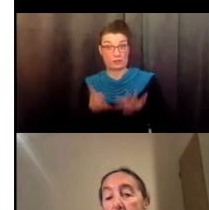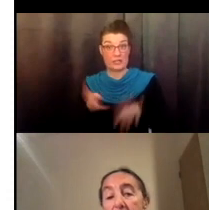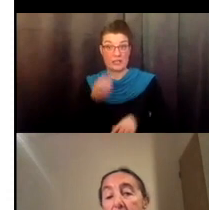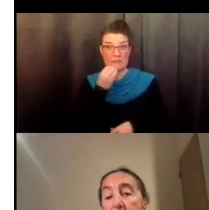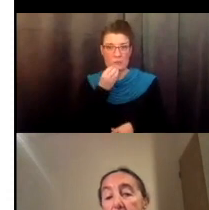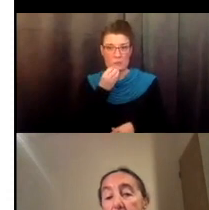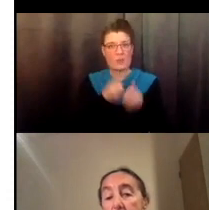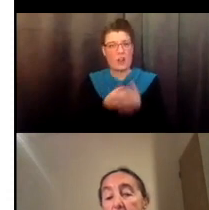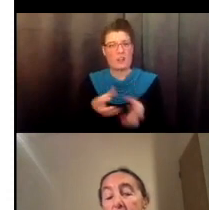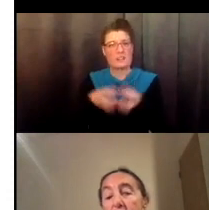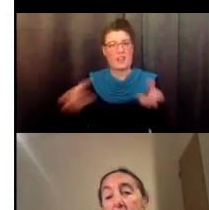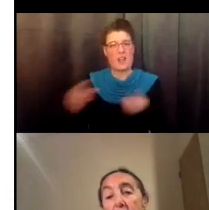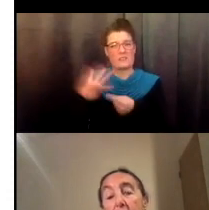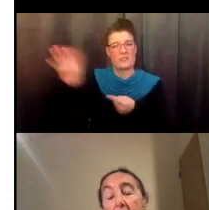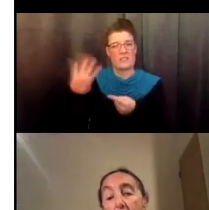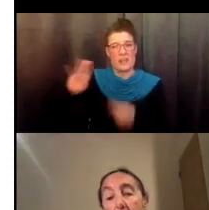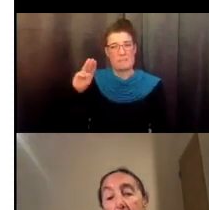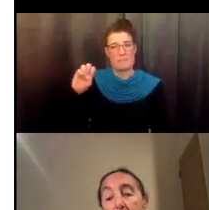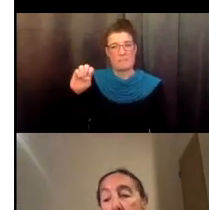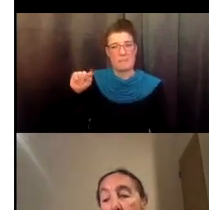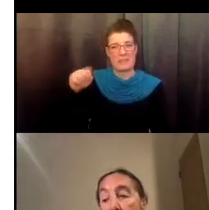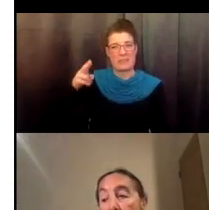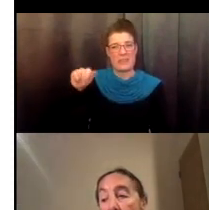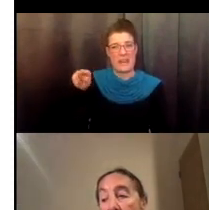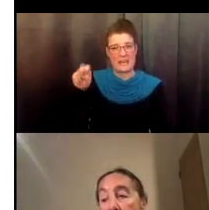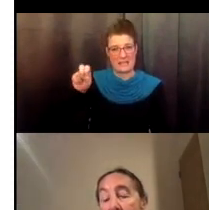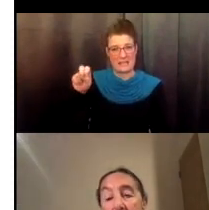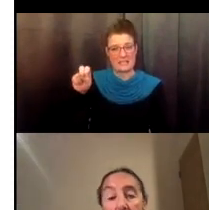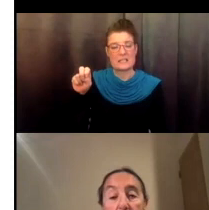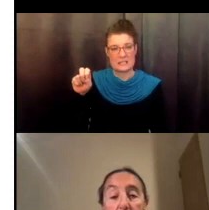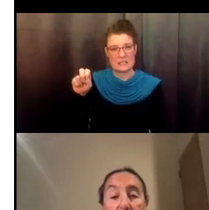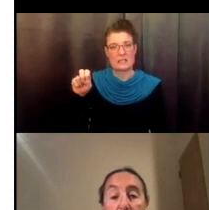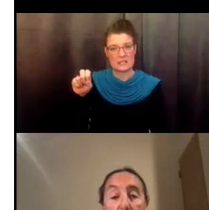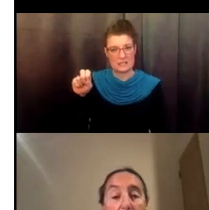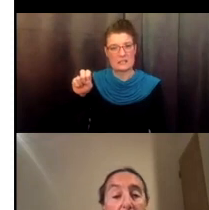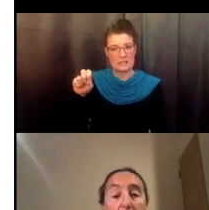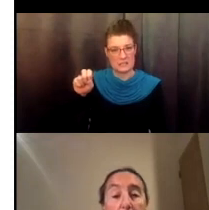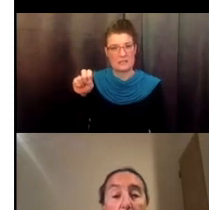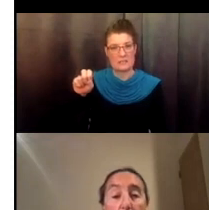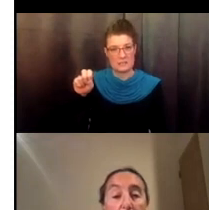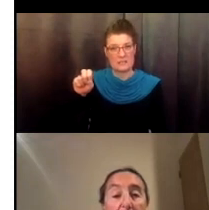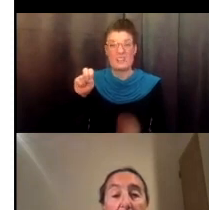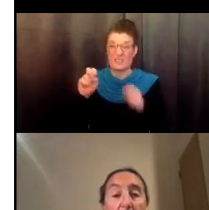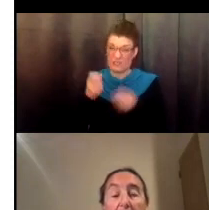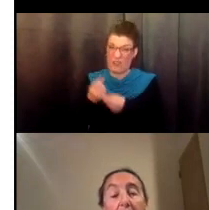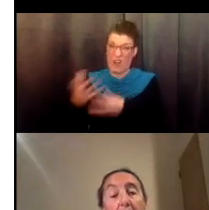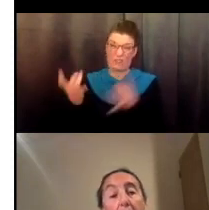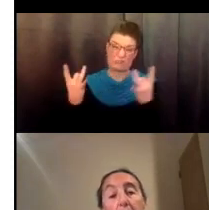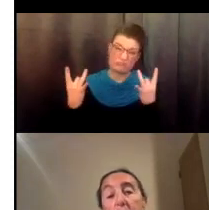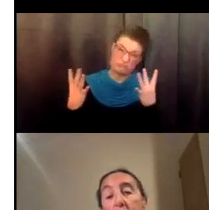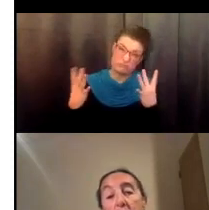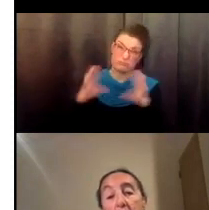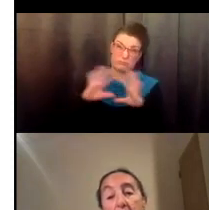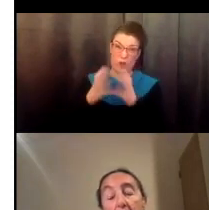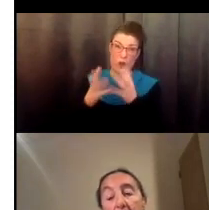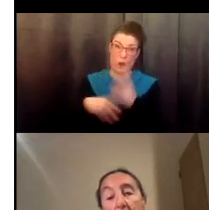of methane emissions, which is a very high potential for rapid global warming. We